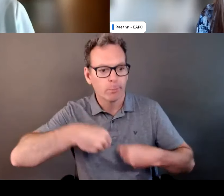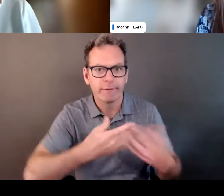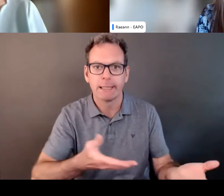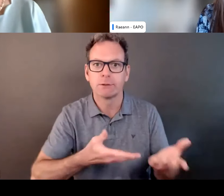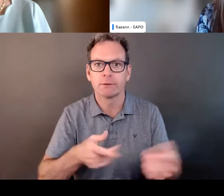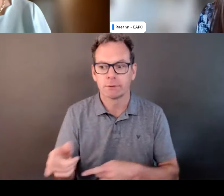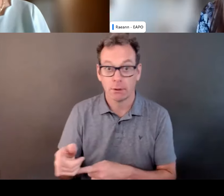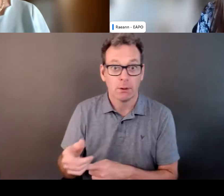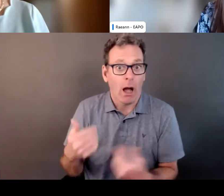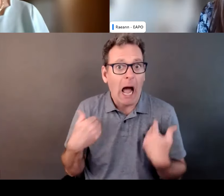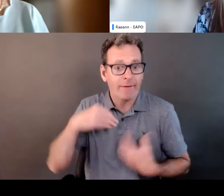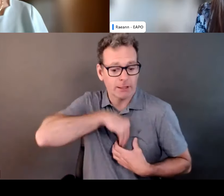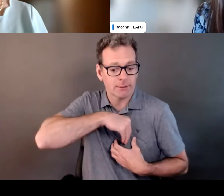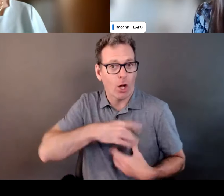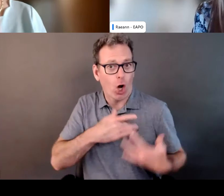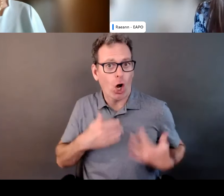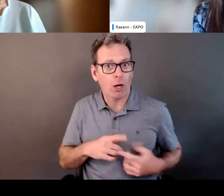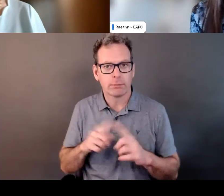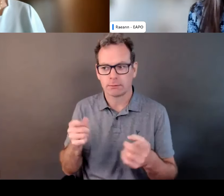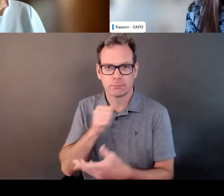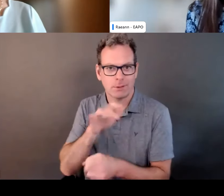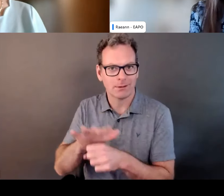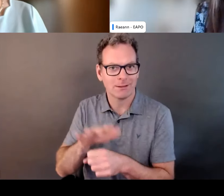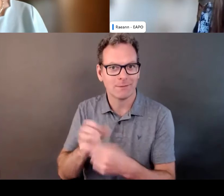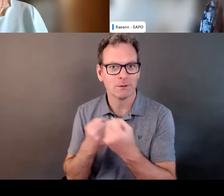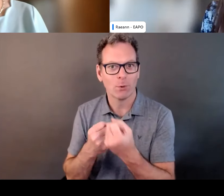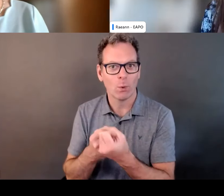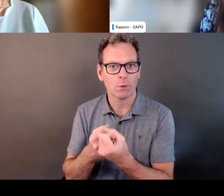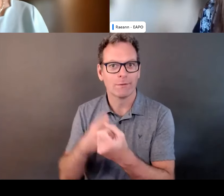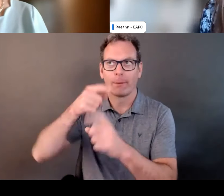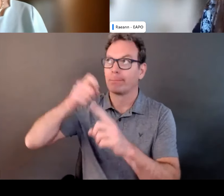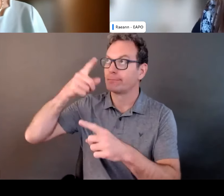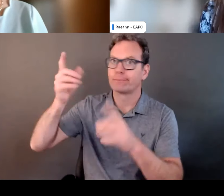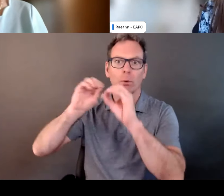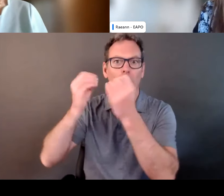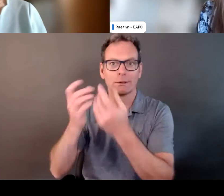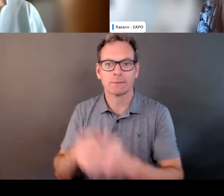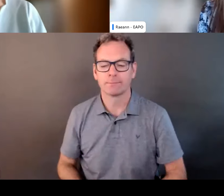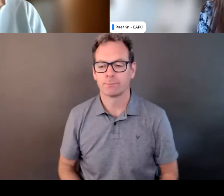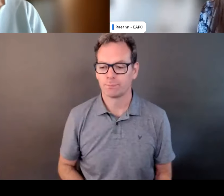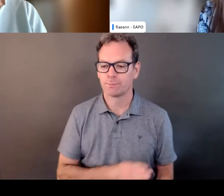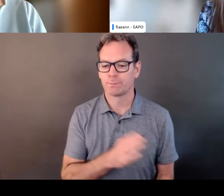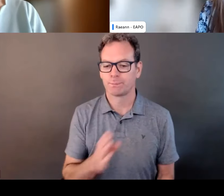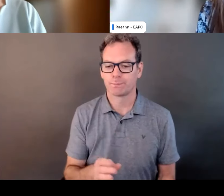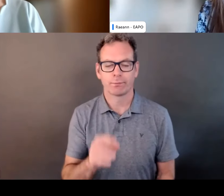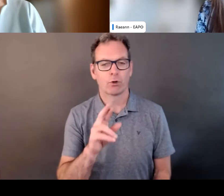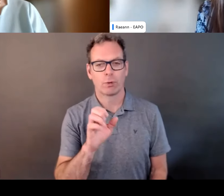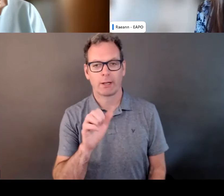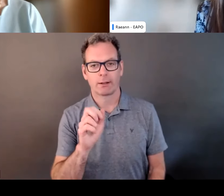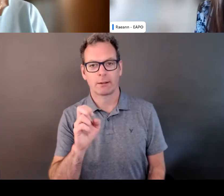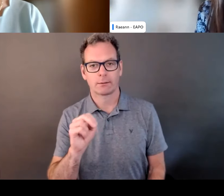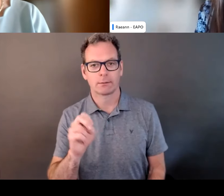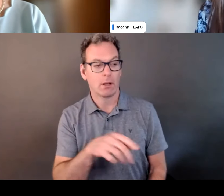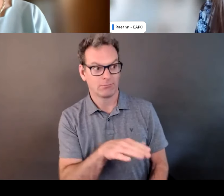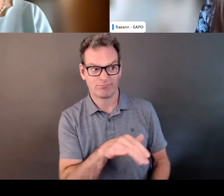support. Right. Yeah, no, that's a great comment. I know there's lots of work being done here in our country around the same issues that you just addressed